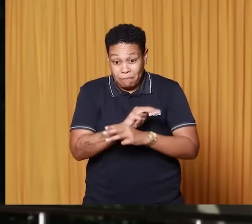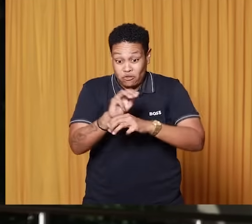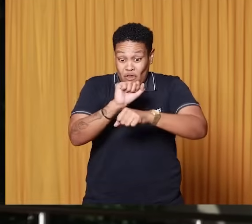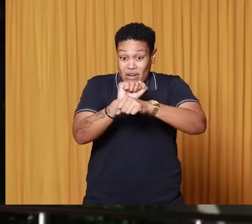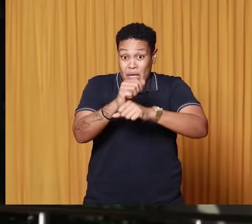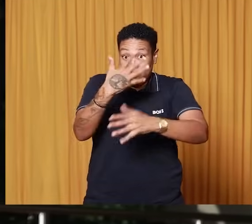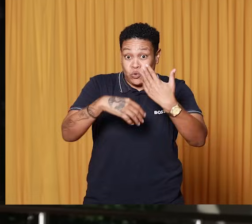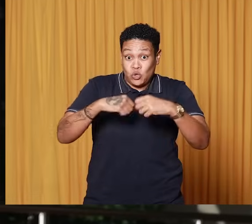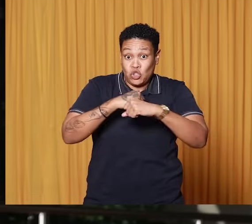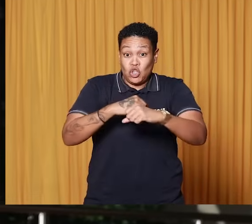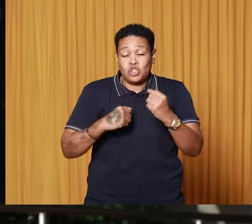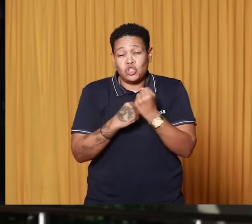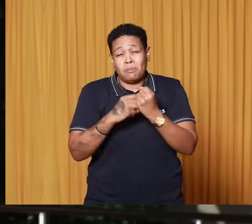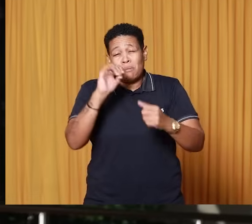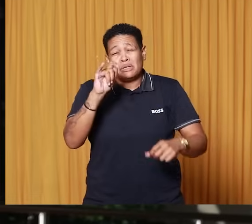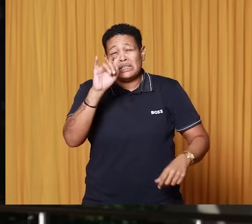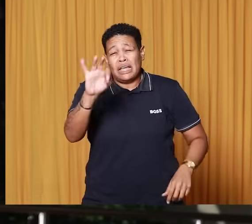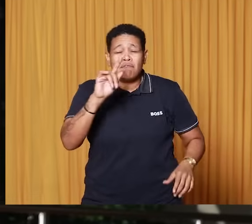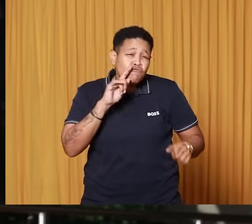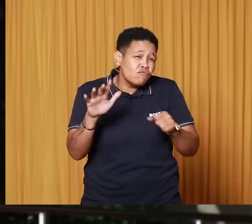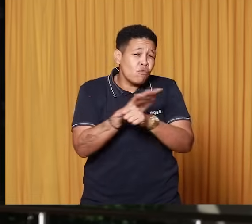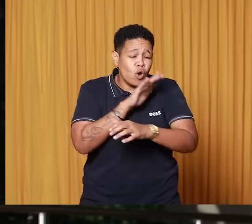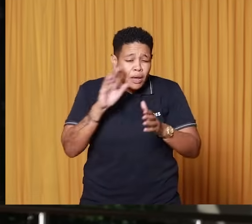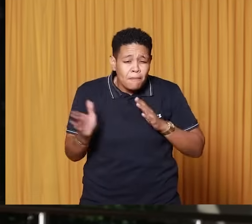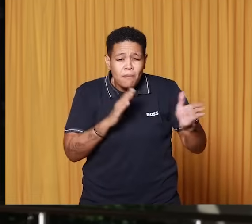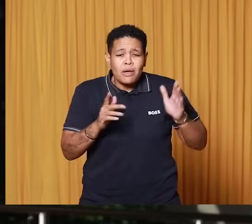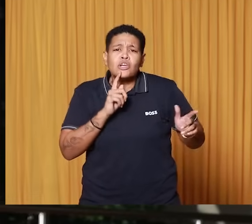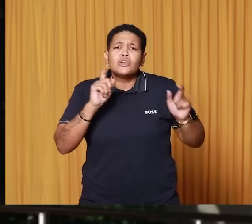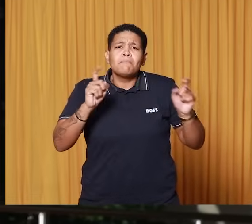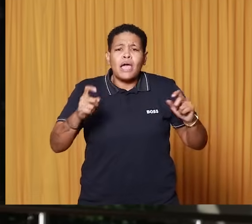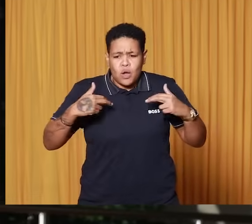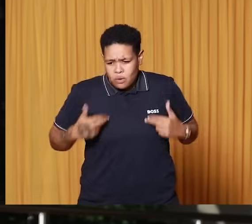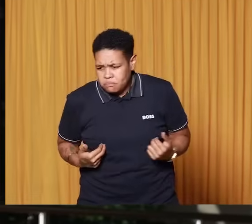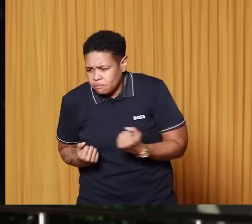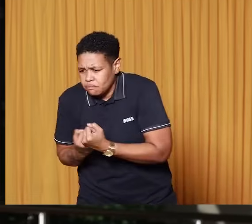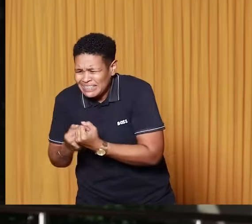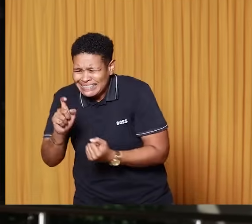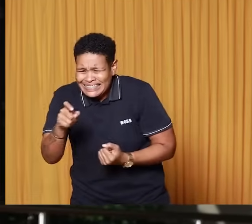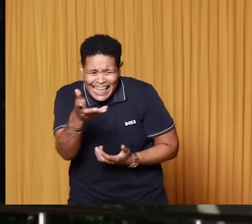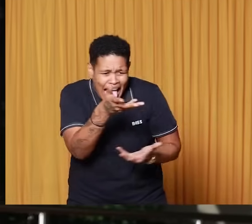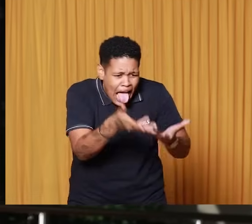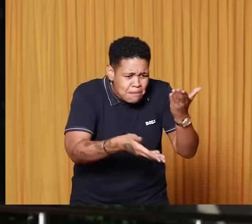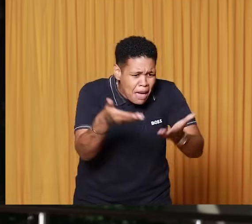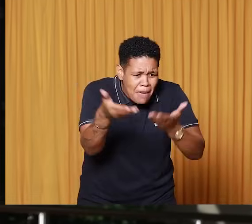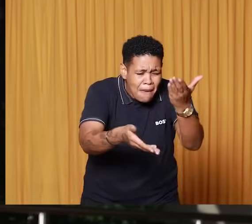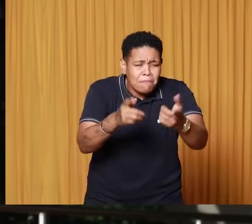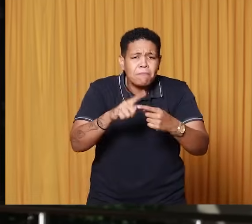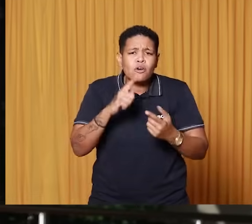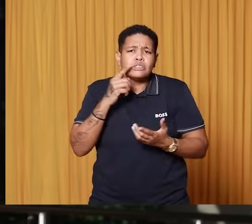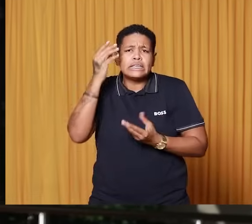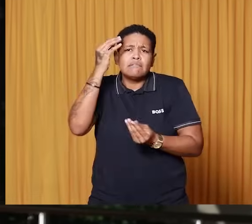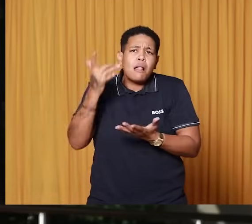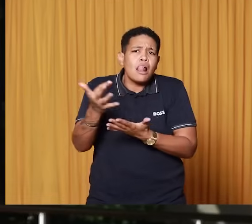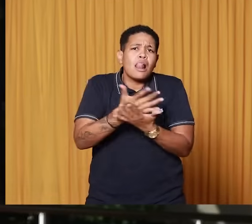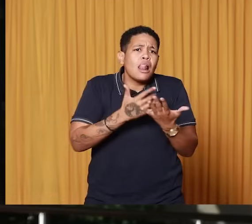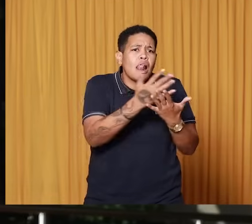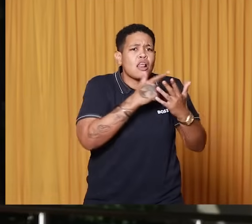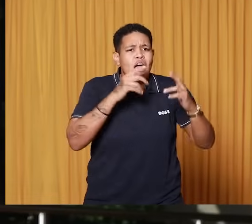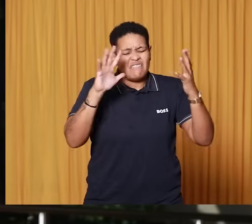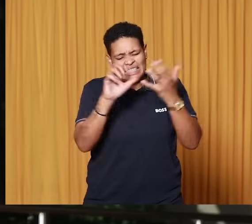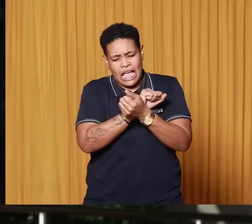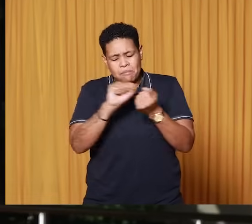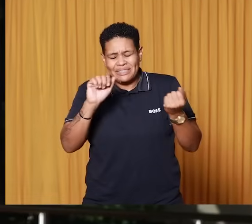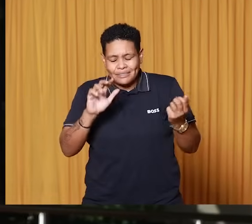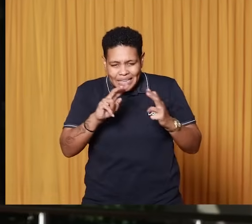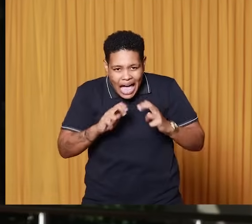Security, supported by the JDF, is fully prepared to lead the humanitarian relief effort and the data gathering for damage